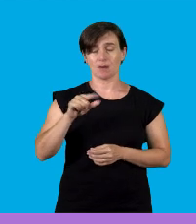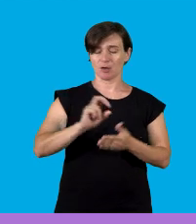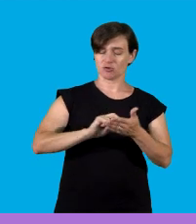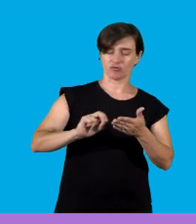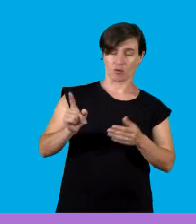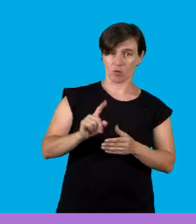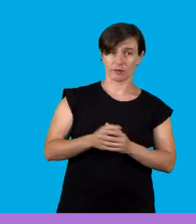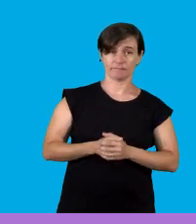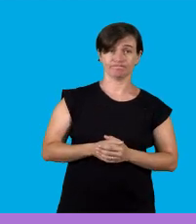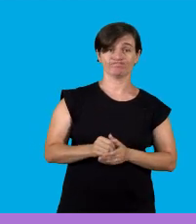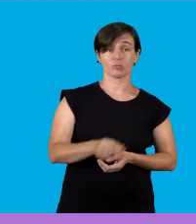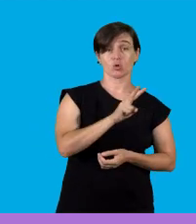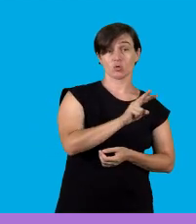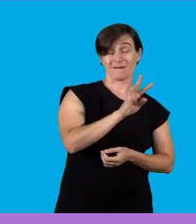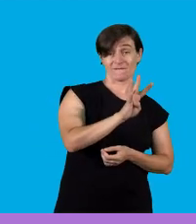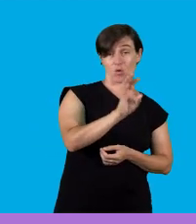24, right,